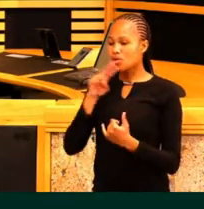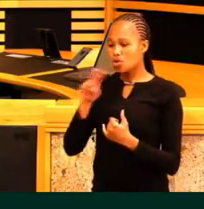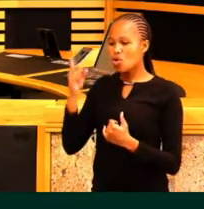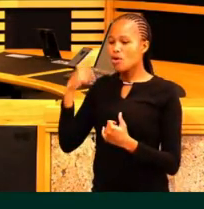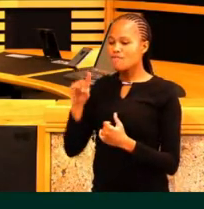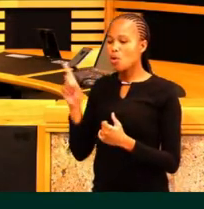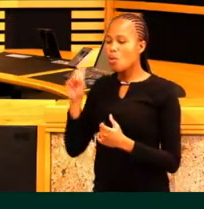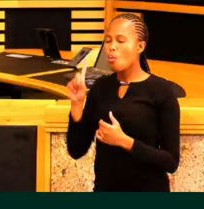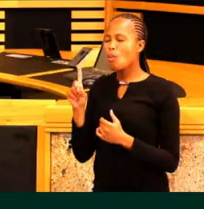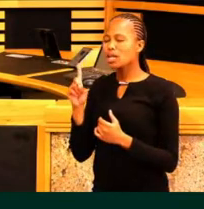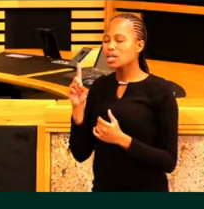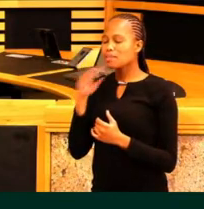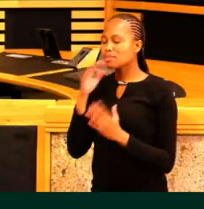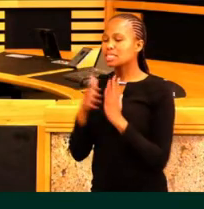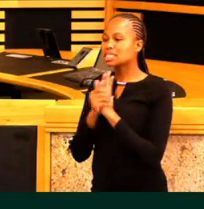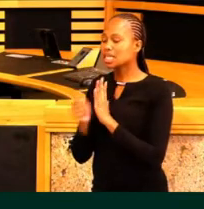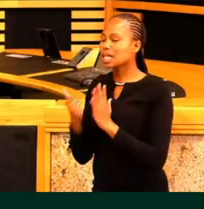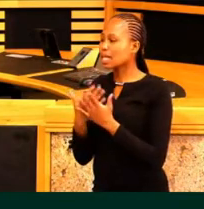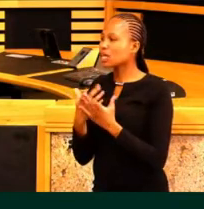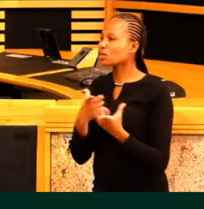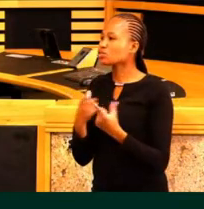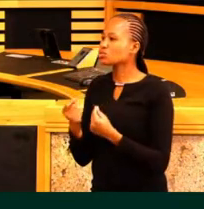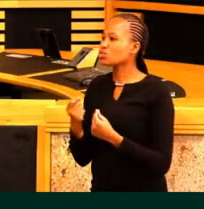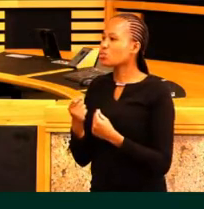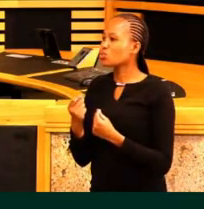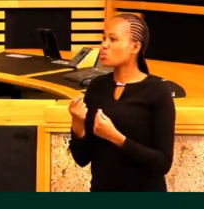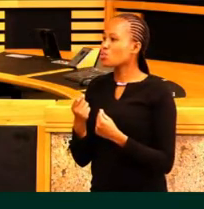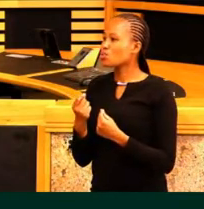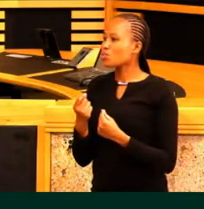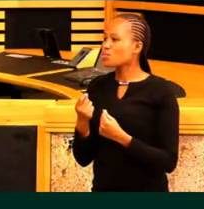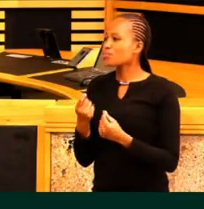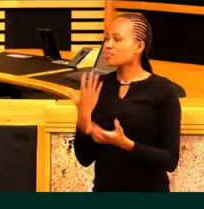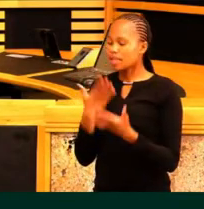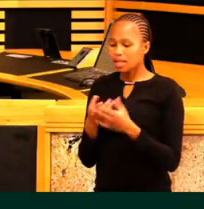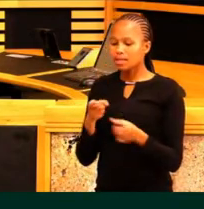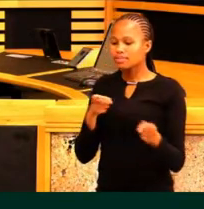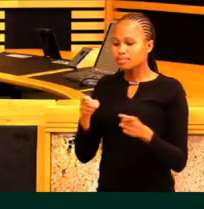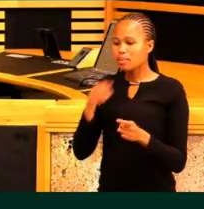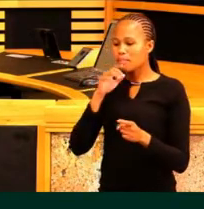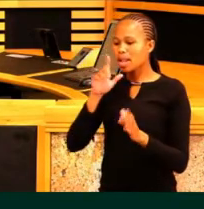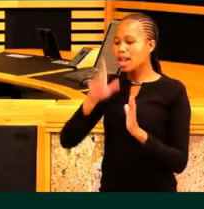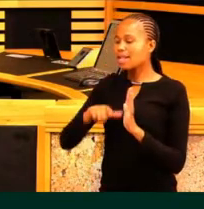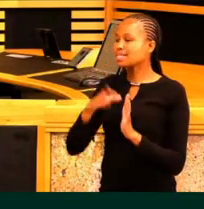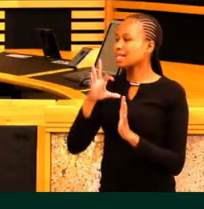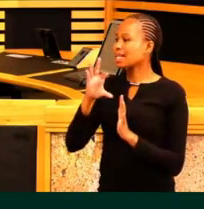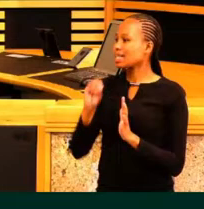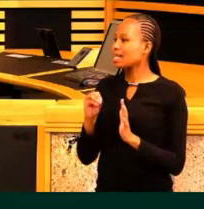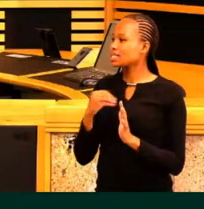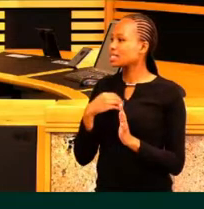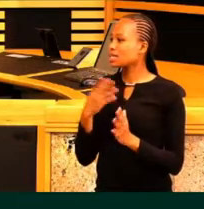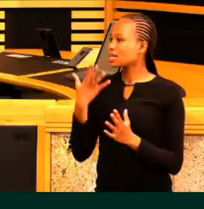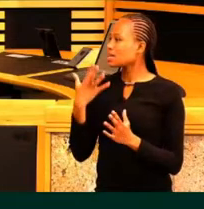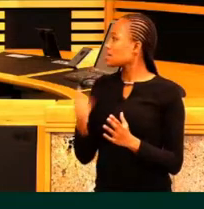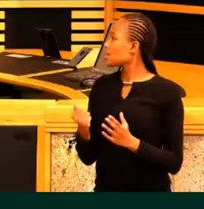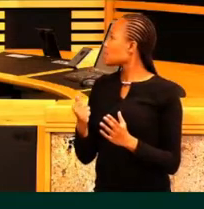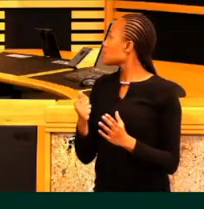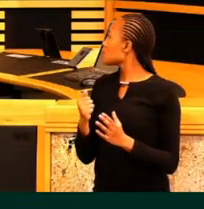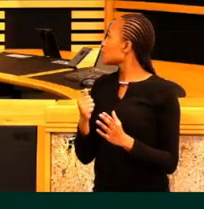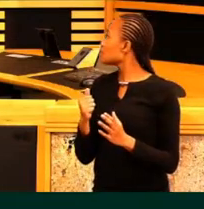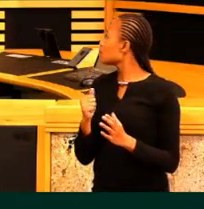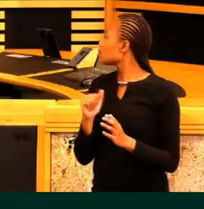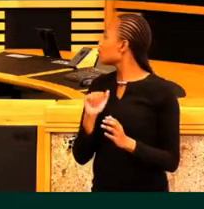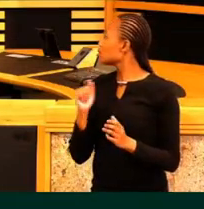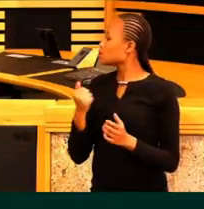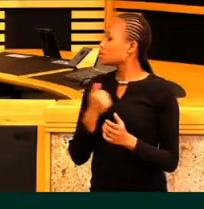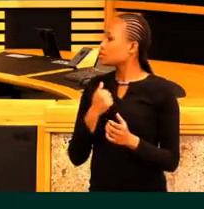potential get young people being directors at less than 30 so that you can have productivity of government